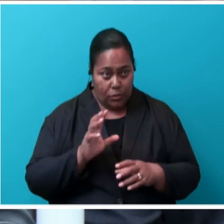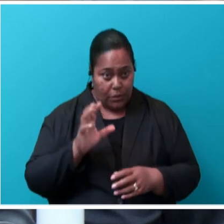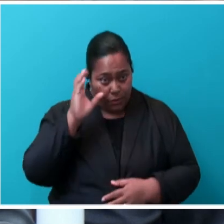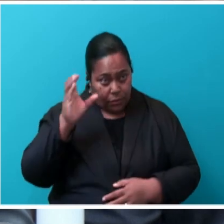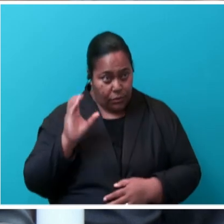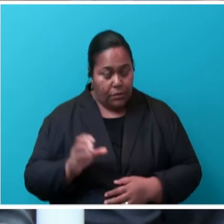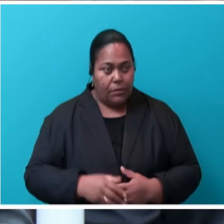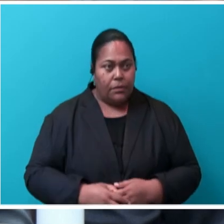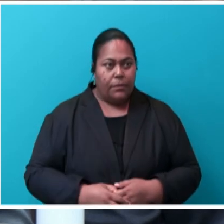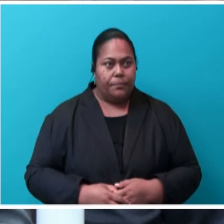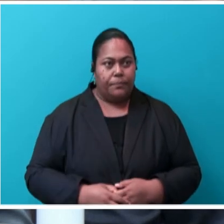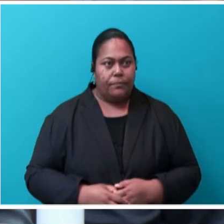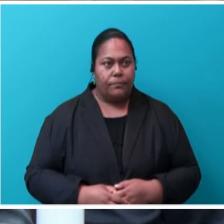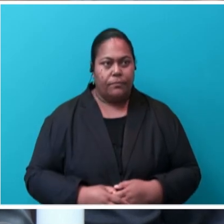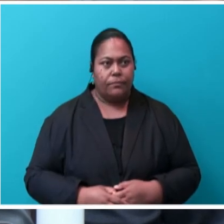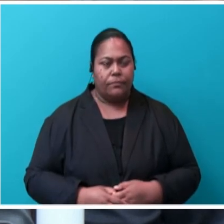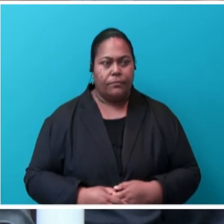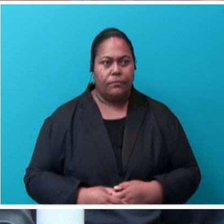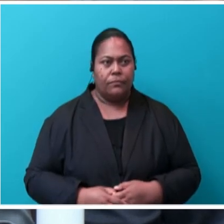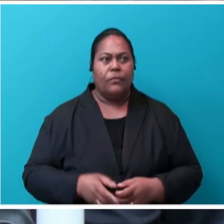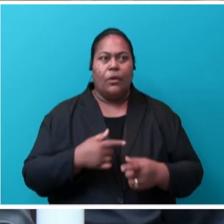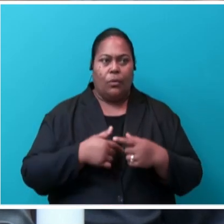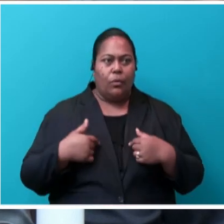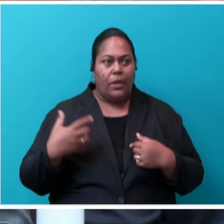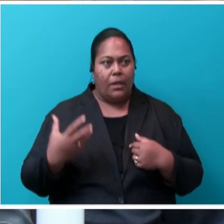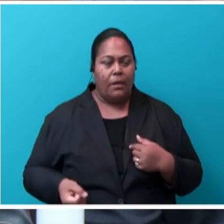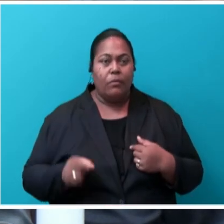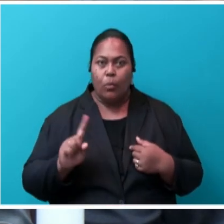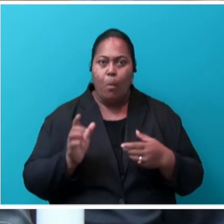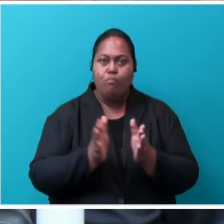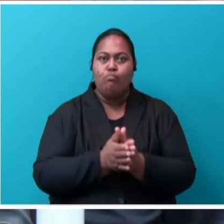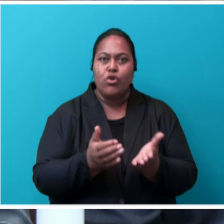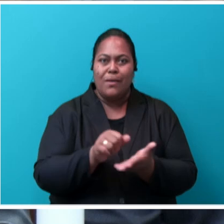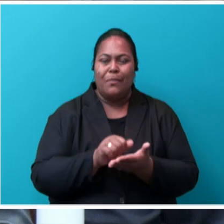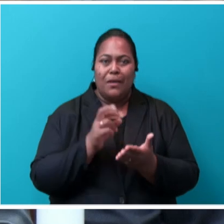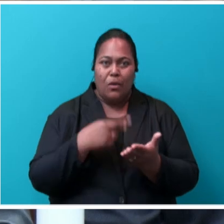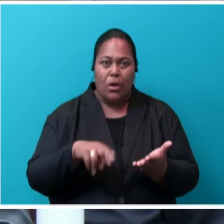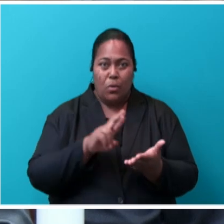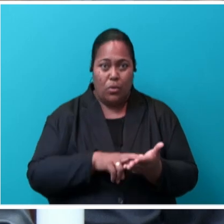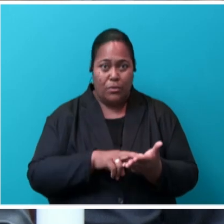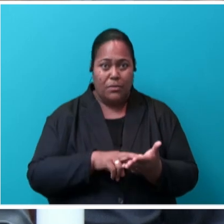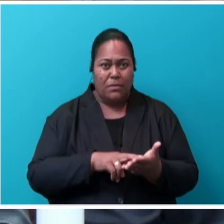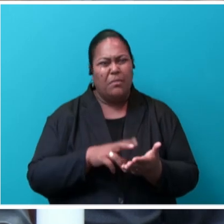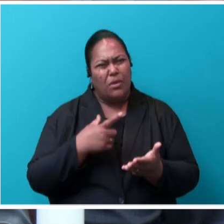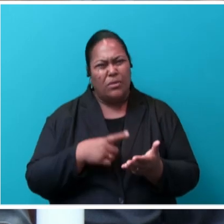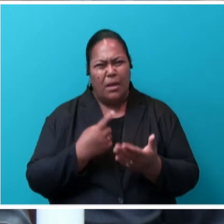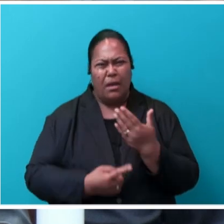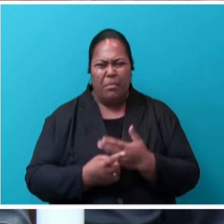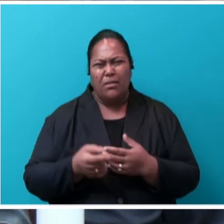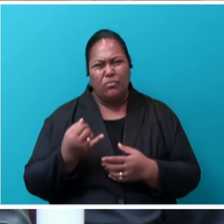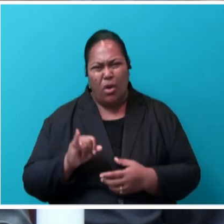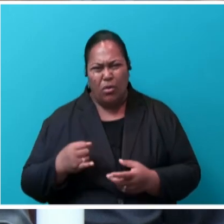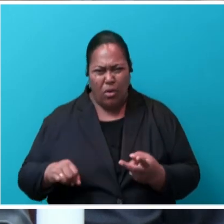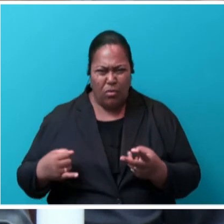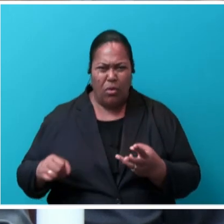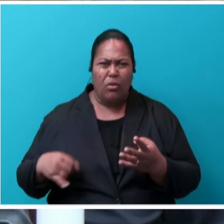by councils. Thus, we are keeping records of all these irregularities and also some of the